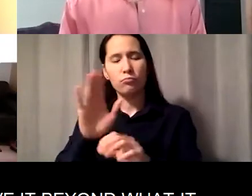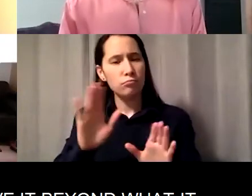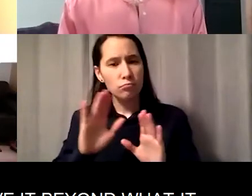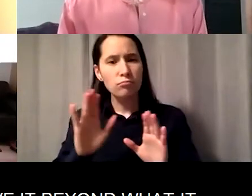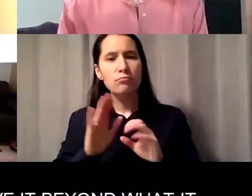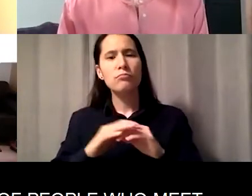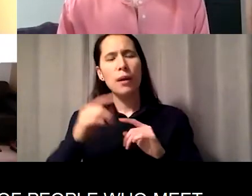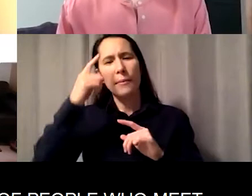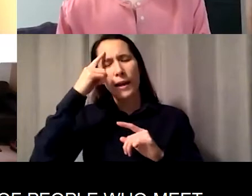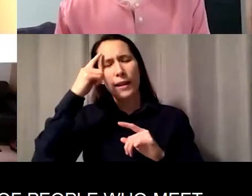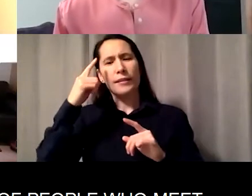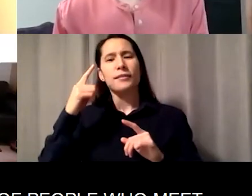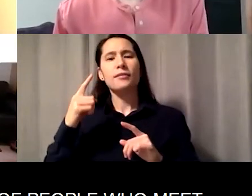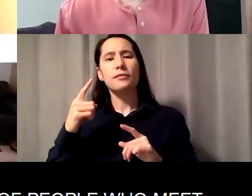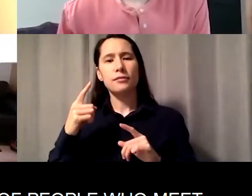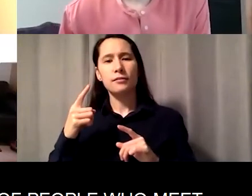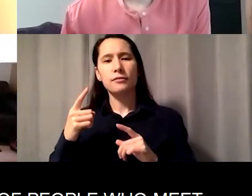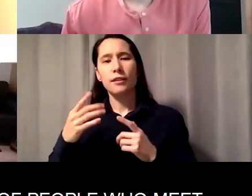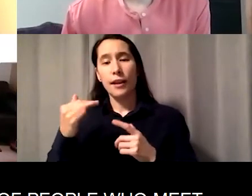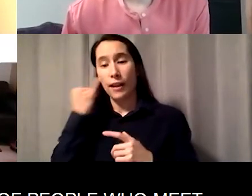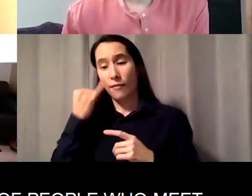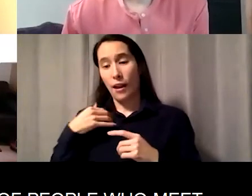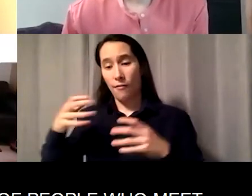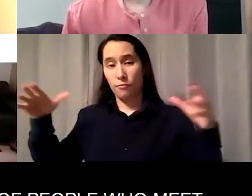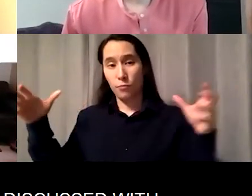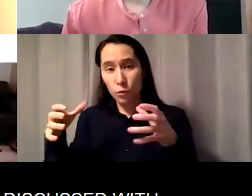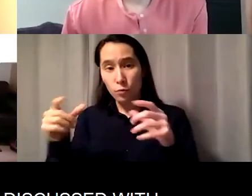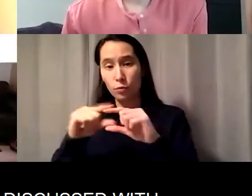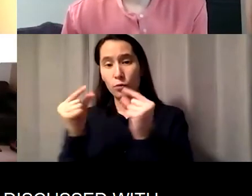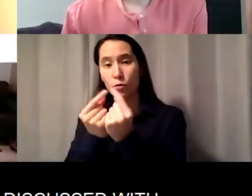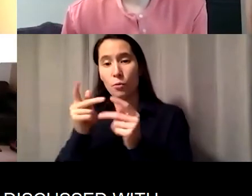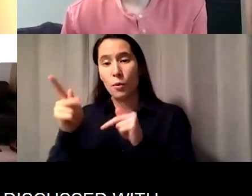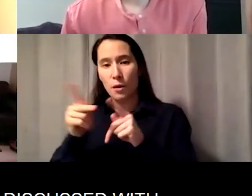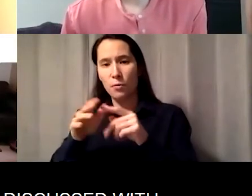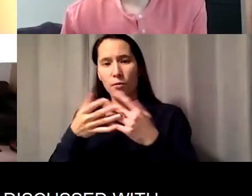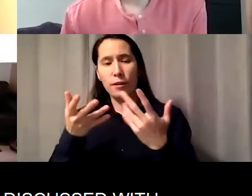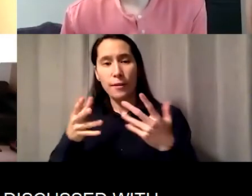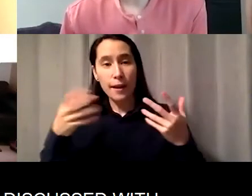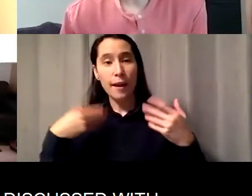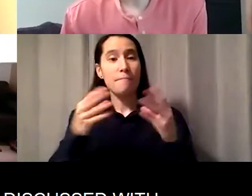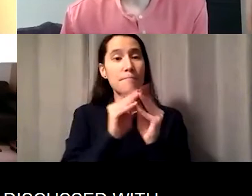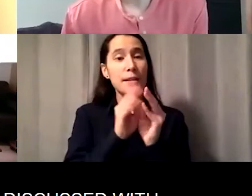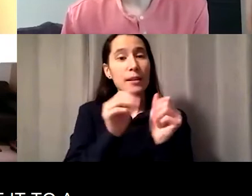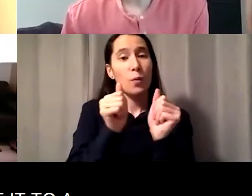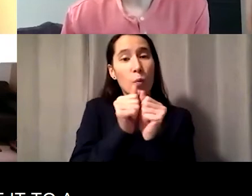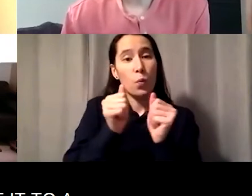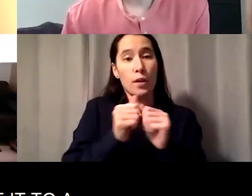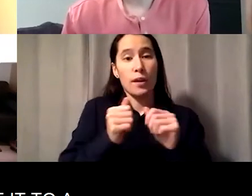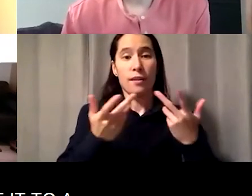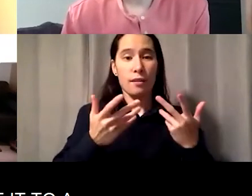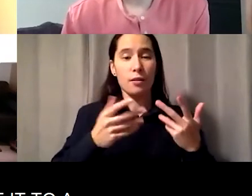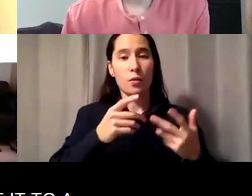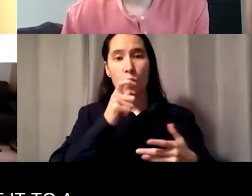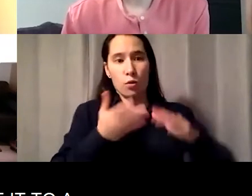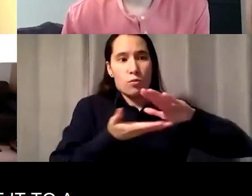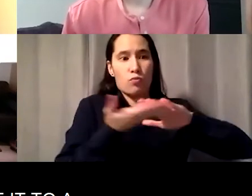what it really is right now, which is a group of people who meet with the operator and issues are discussed with the operator,